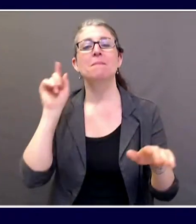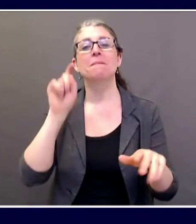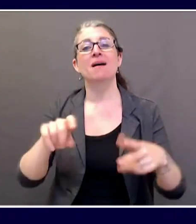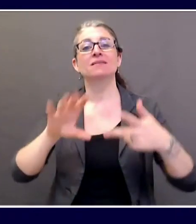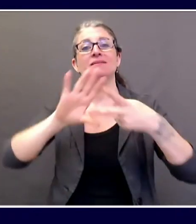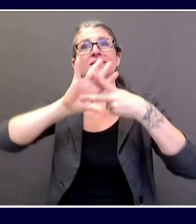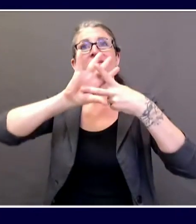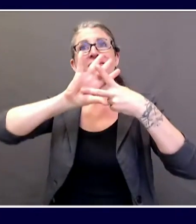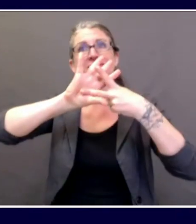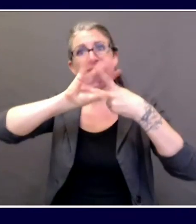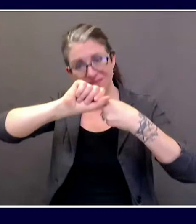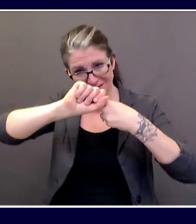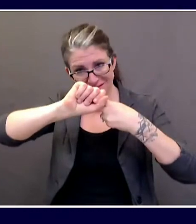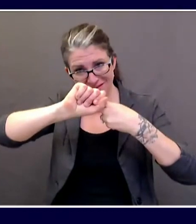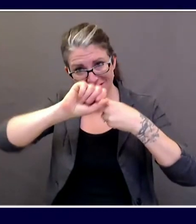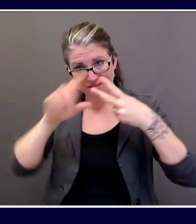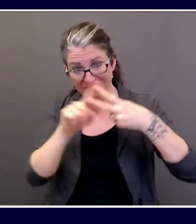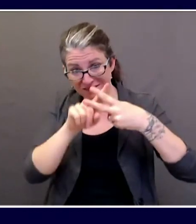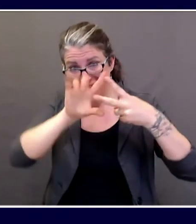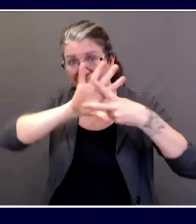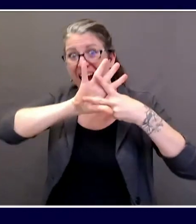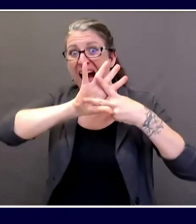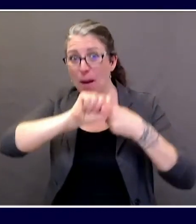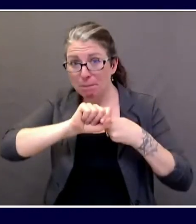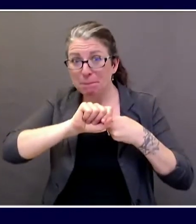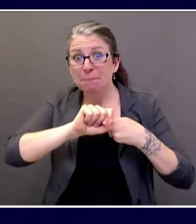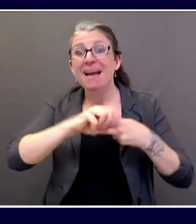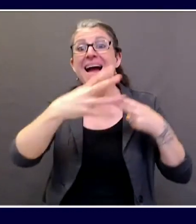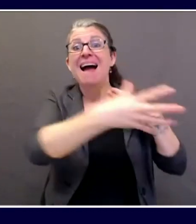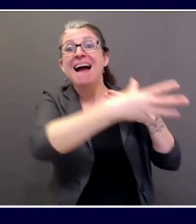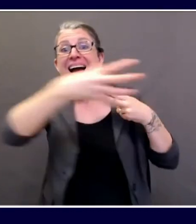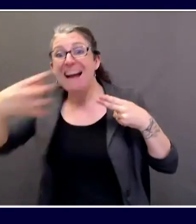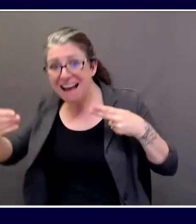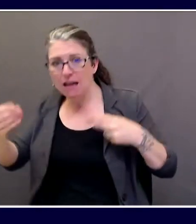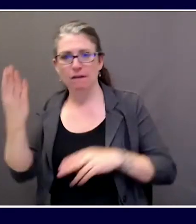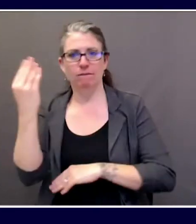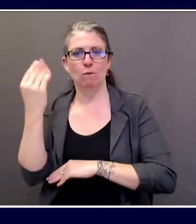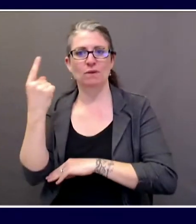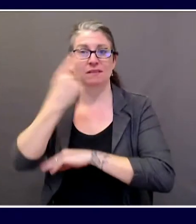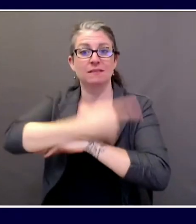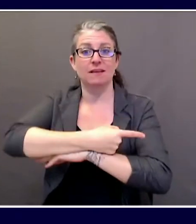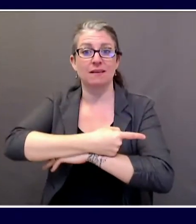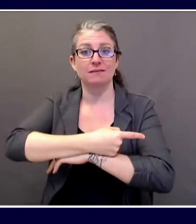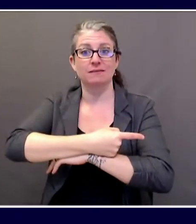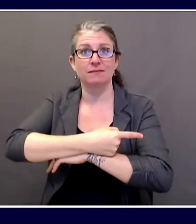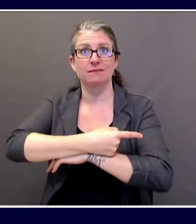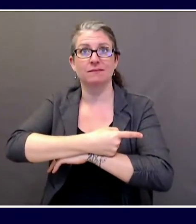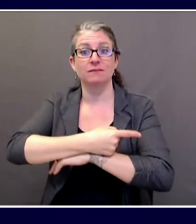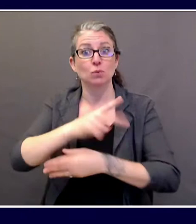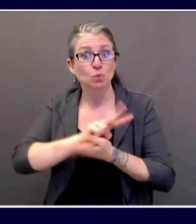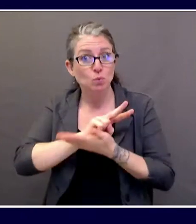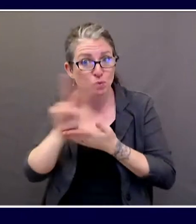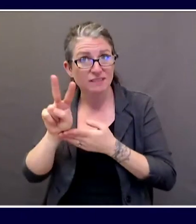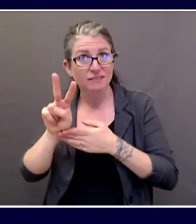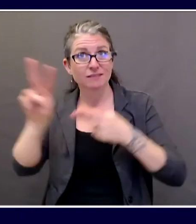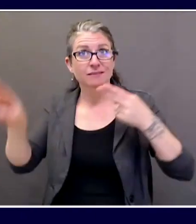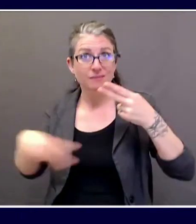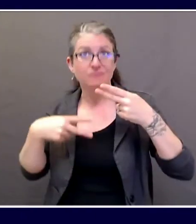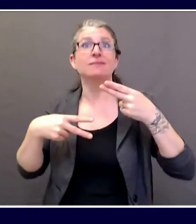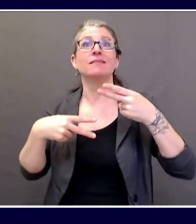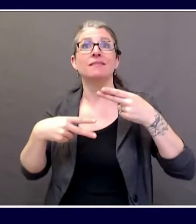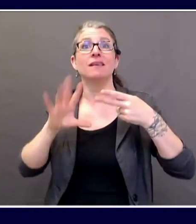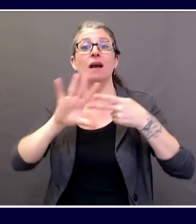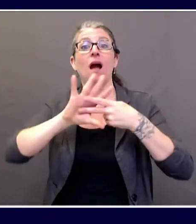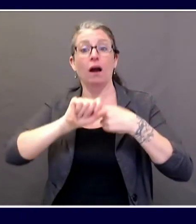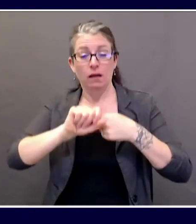mask, hug your grandkids, go travel, that all is what happens 14 days after your second dose